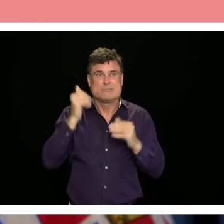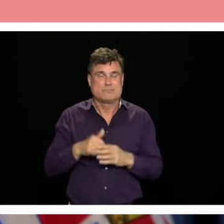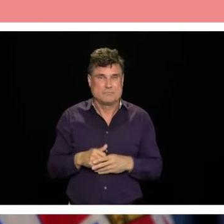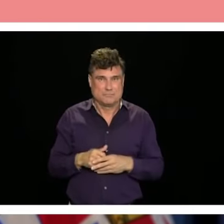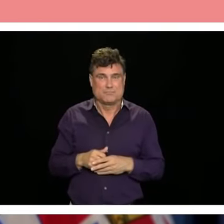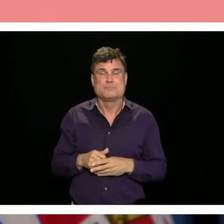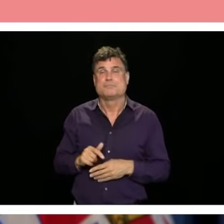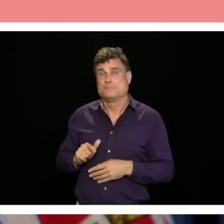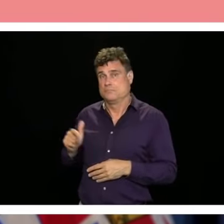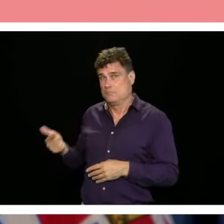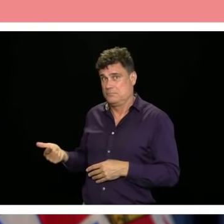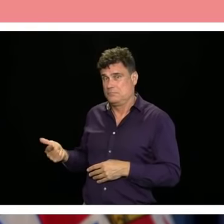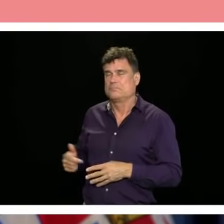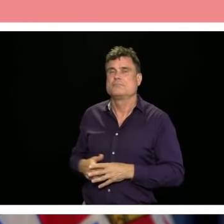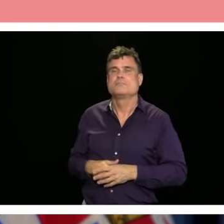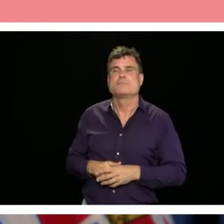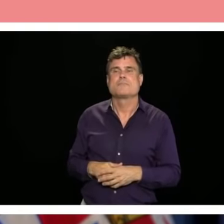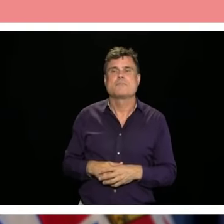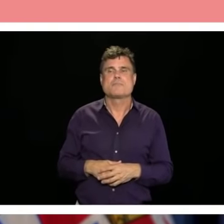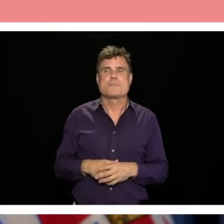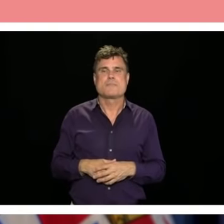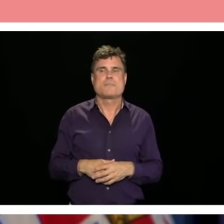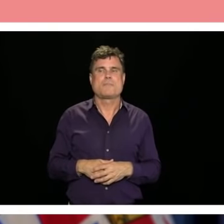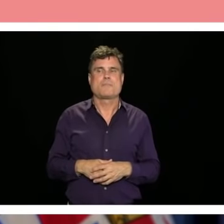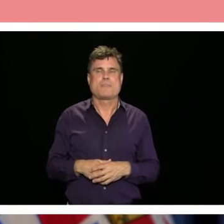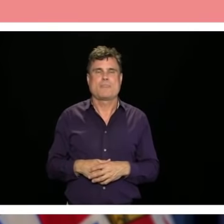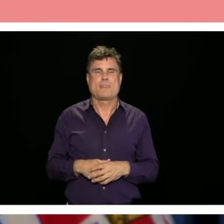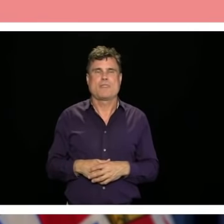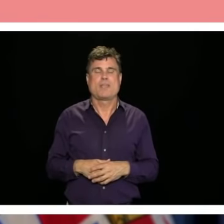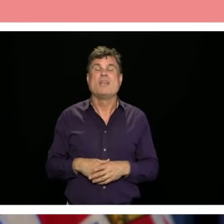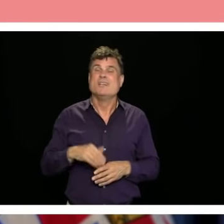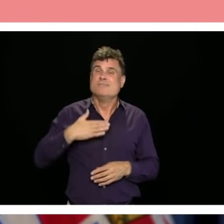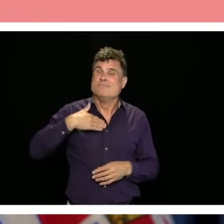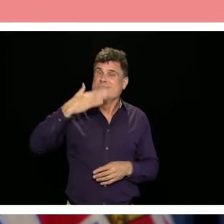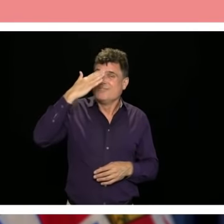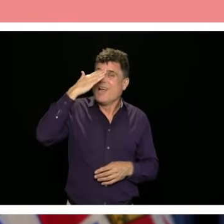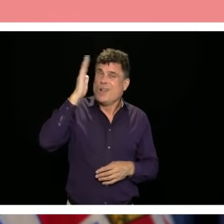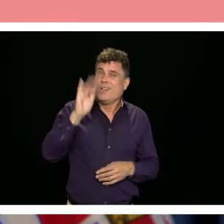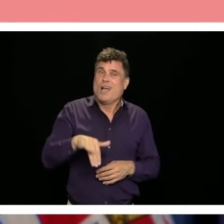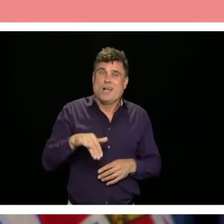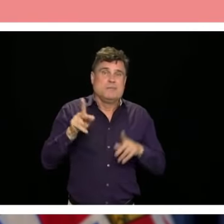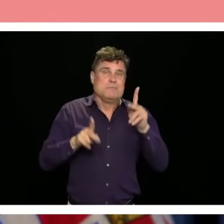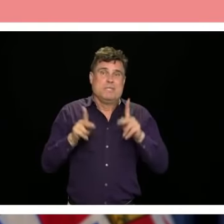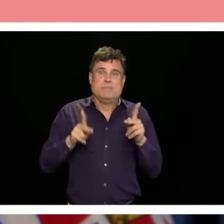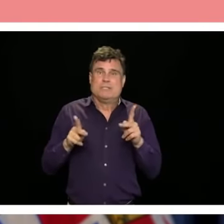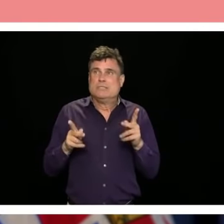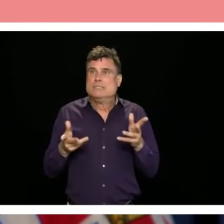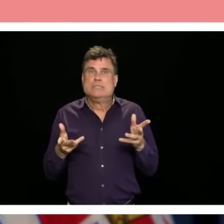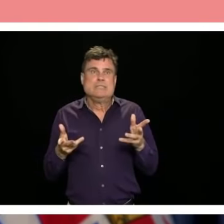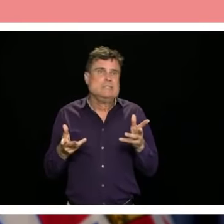hopeful that we will have a summer in July and August if things keep going the way they are.